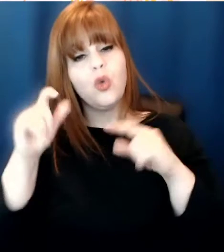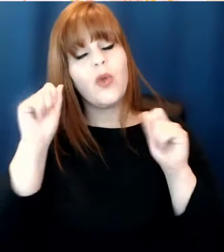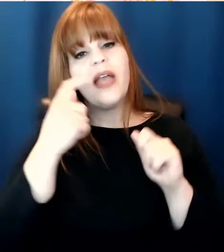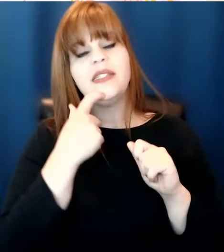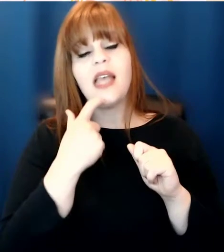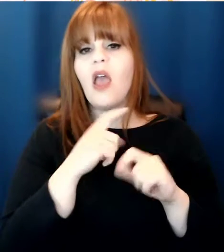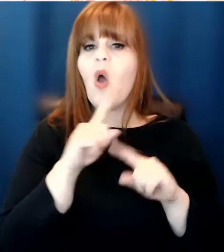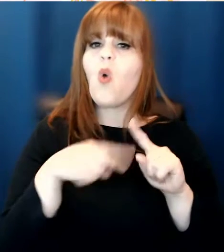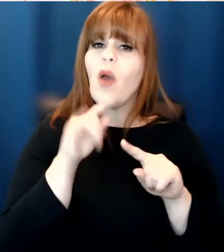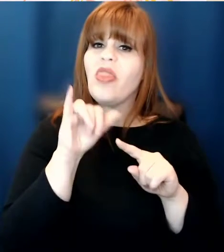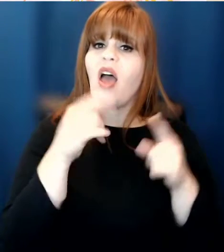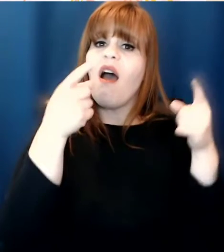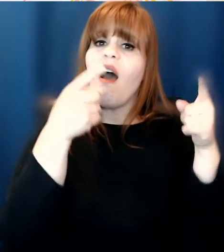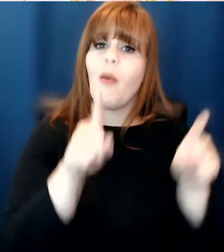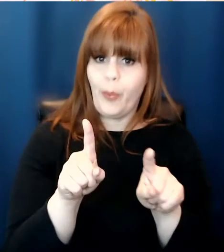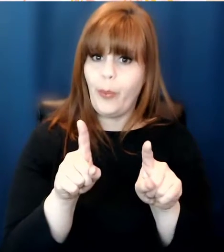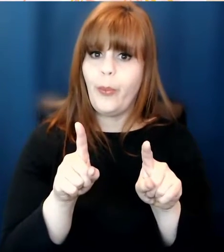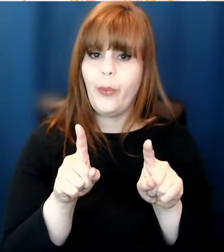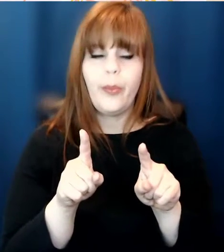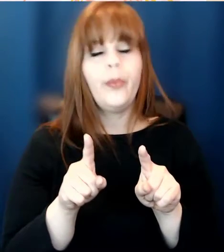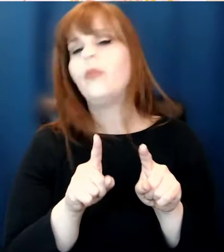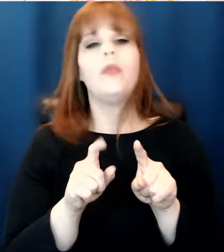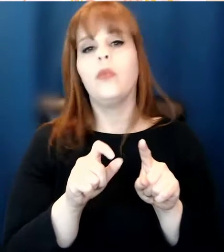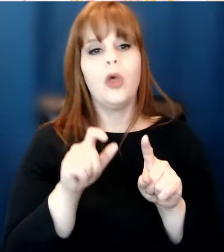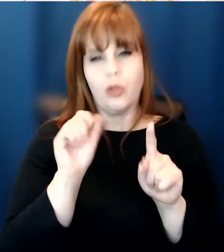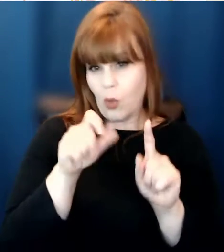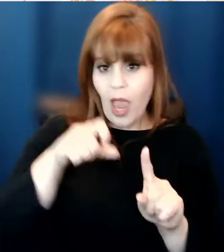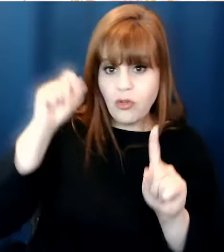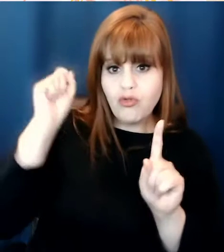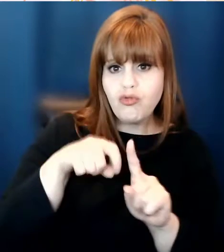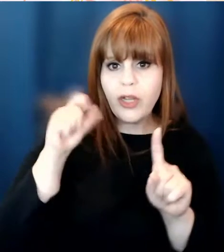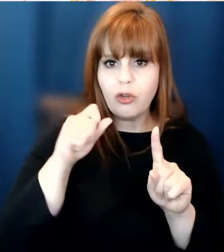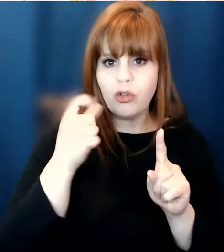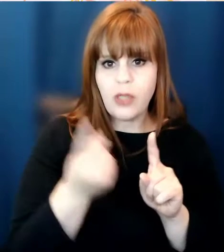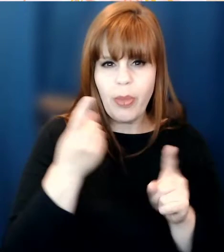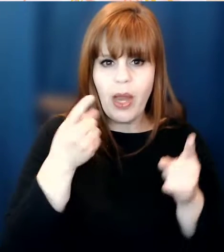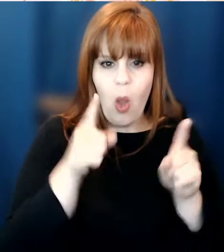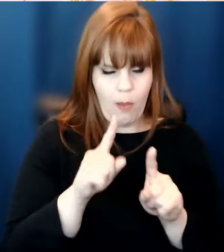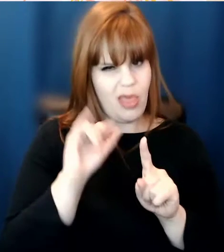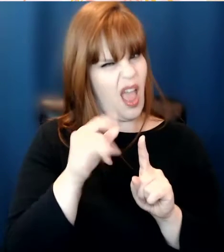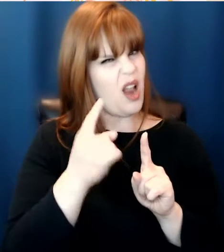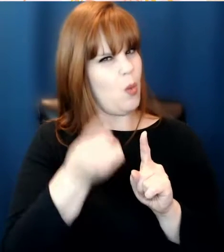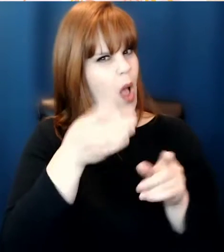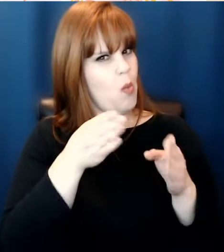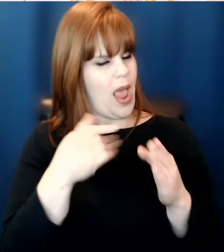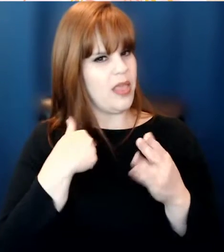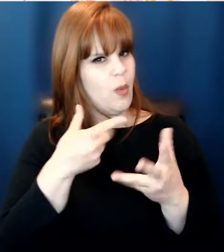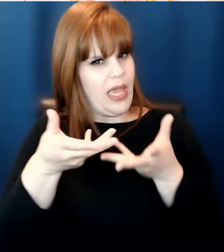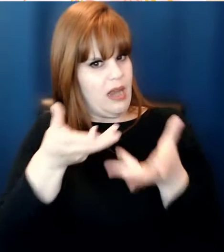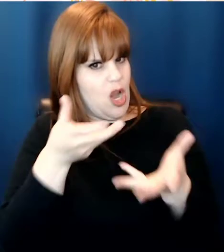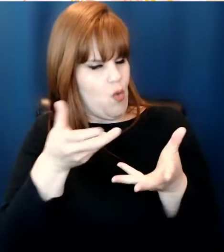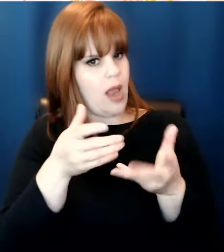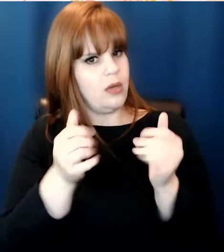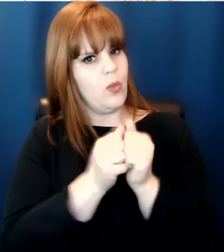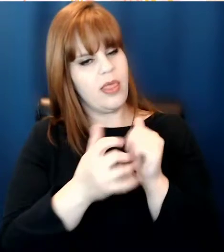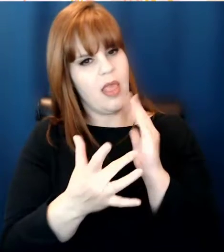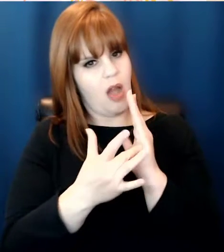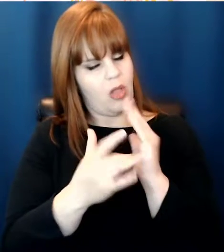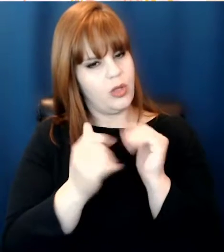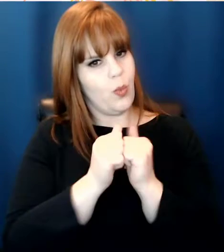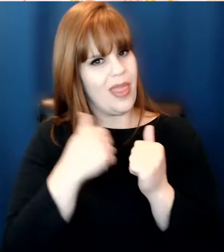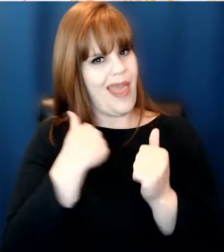that happens, you can trigger something to happen. And so that's one way that we can actually interact with technology with our brain.